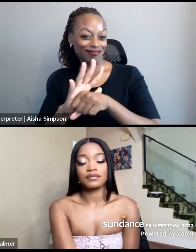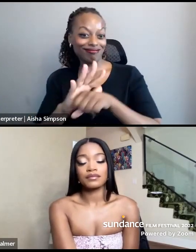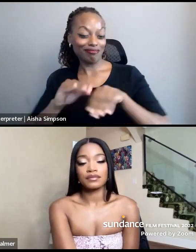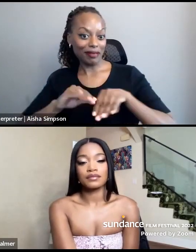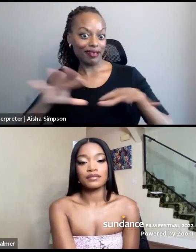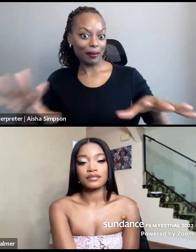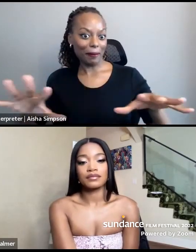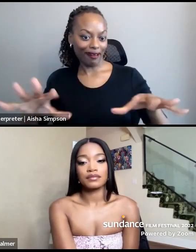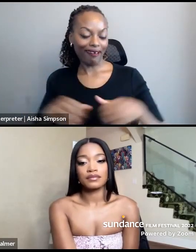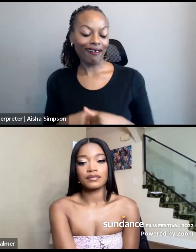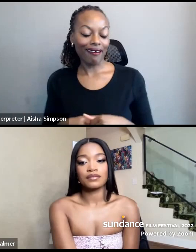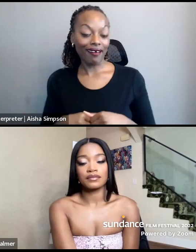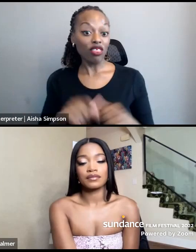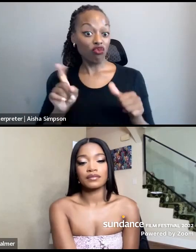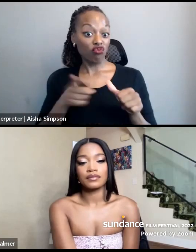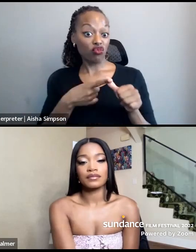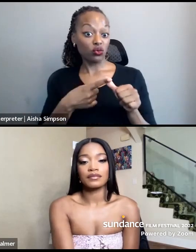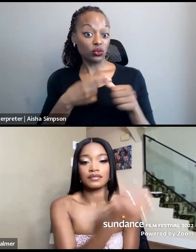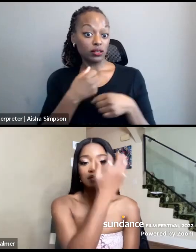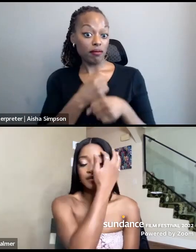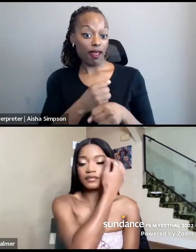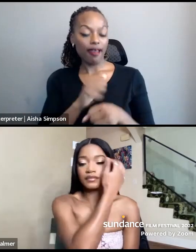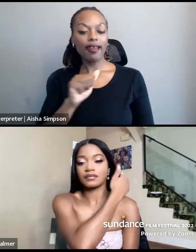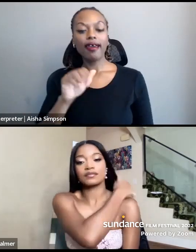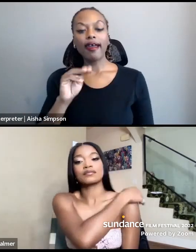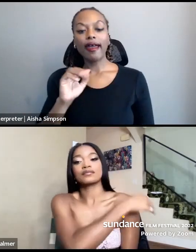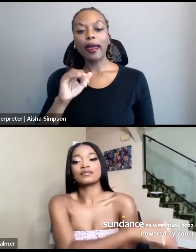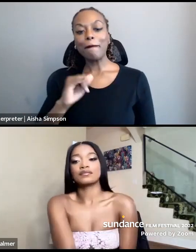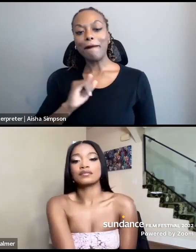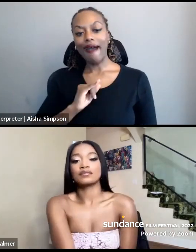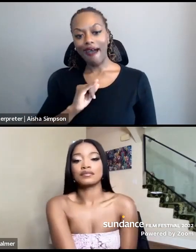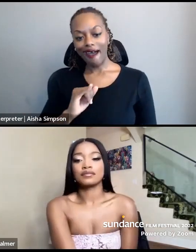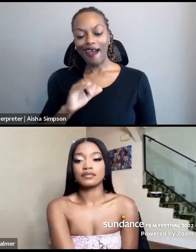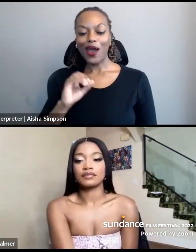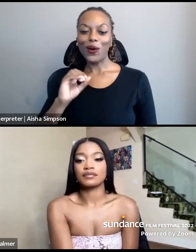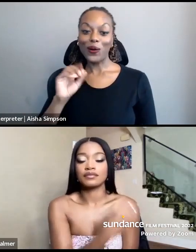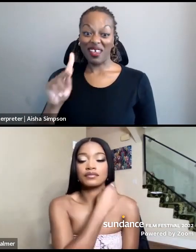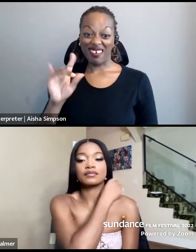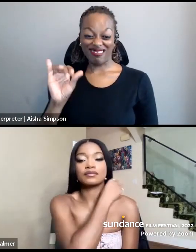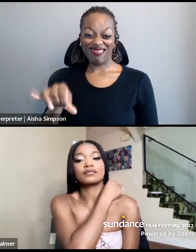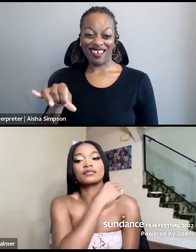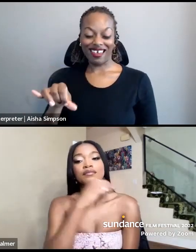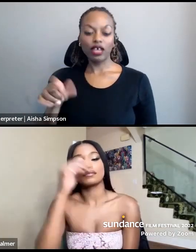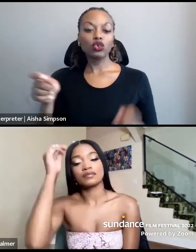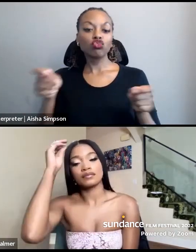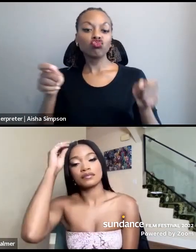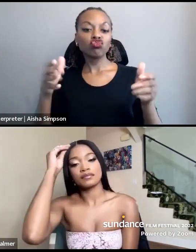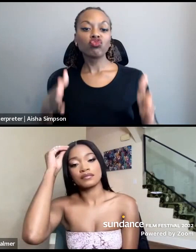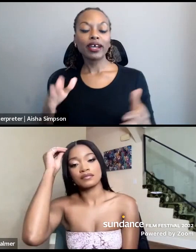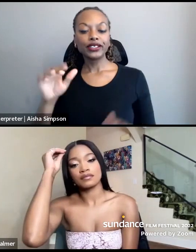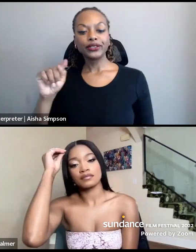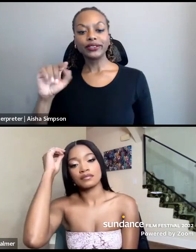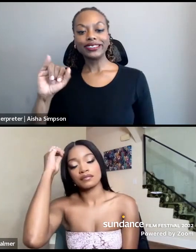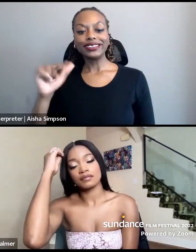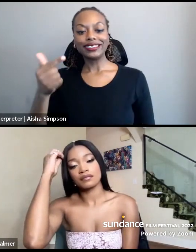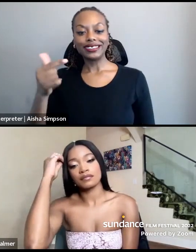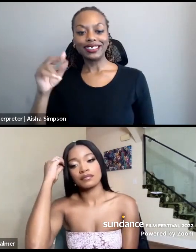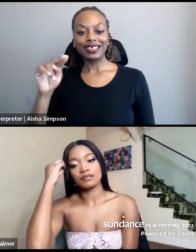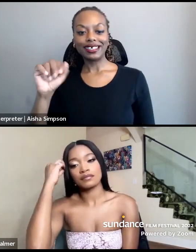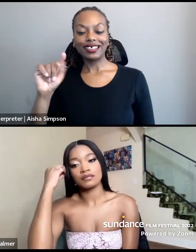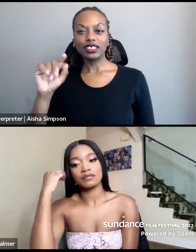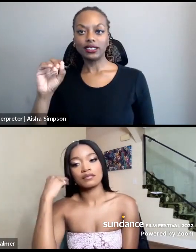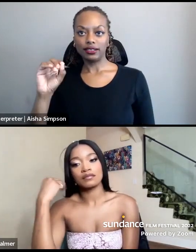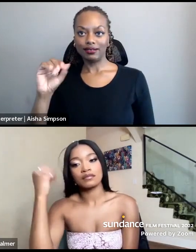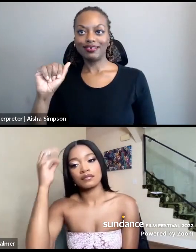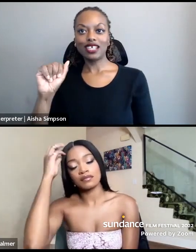And the first one that we made was Am I Okay? And it's directed by Tig Notaro and Stephanie Allen,